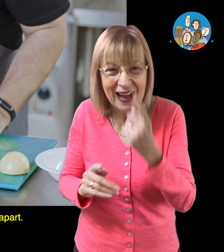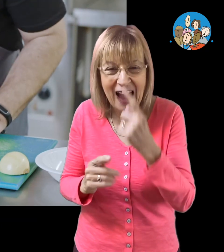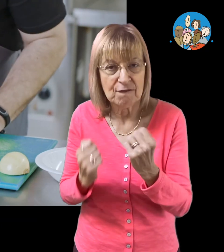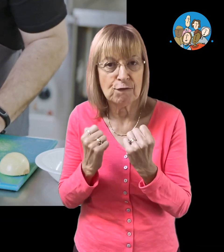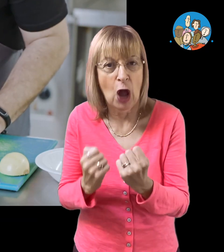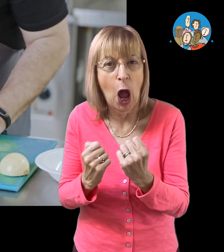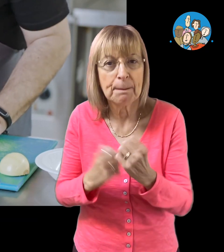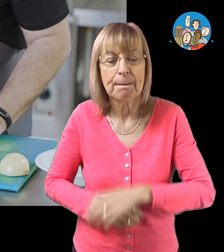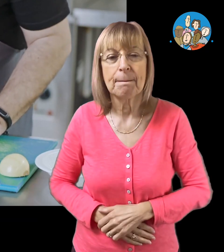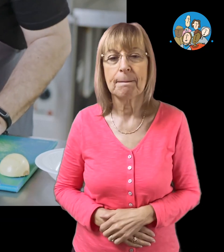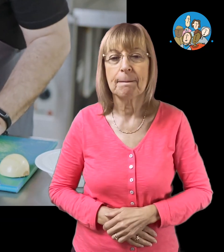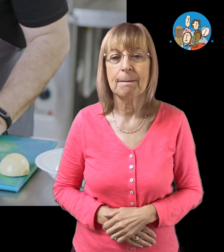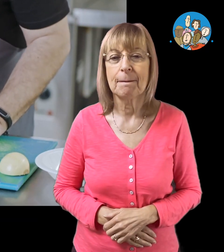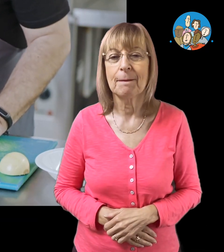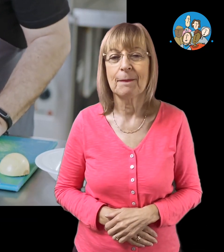apart.